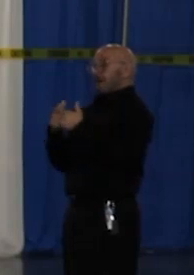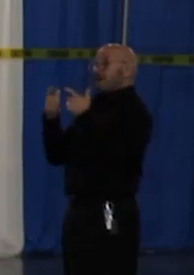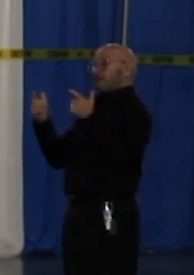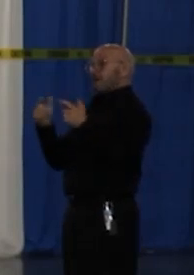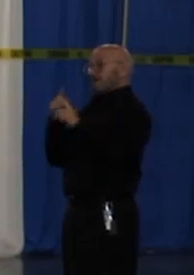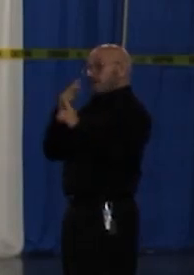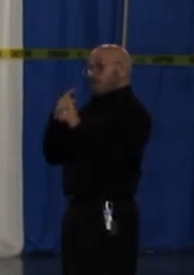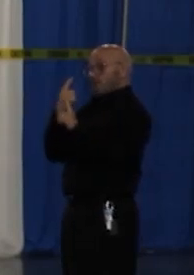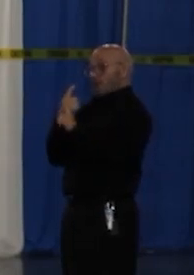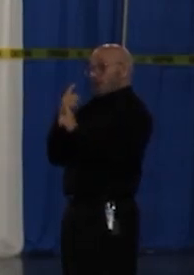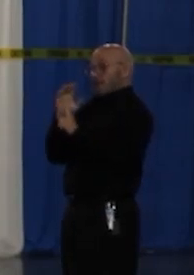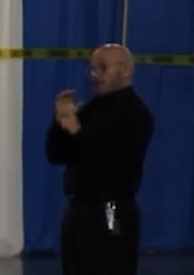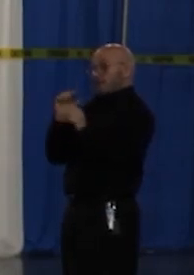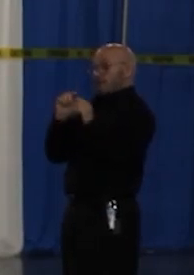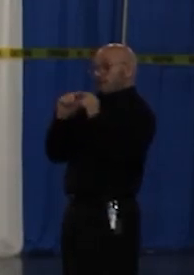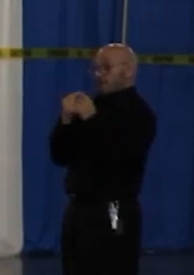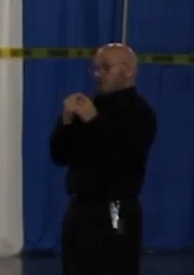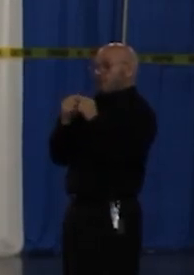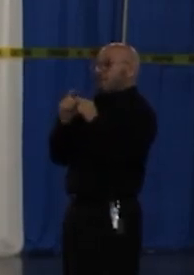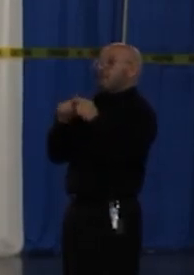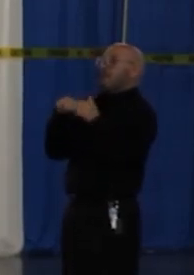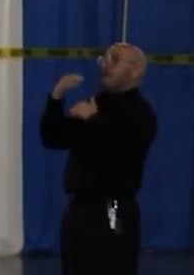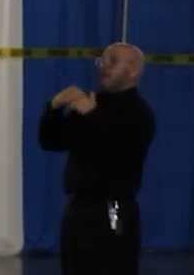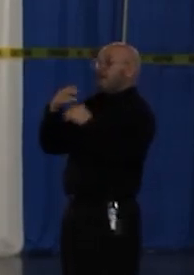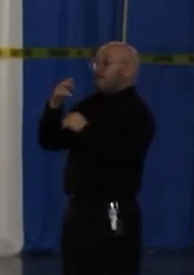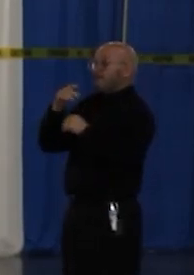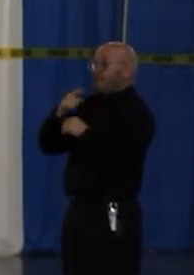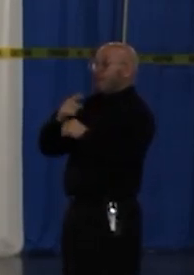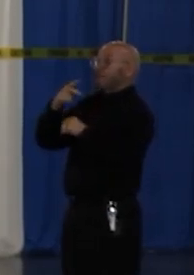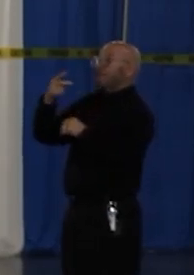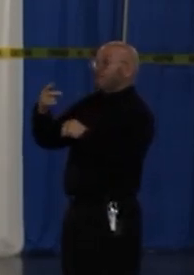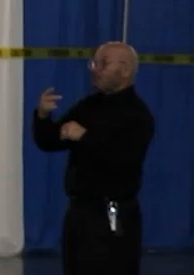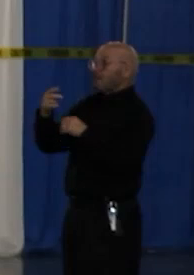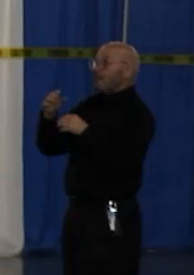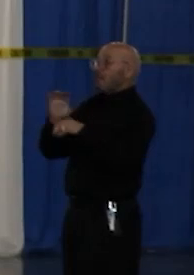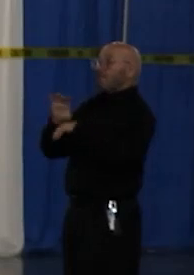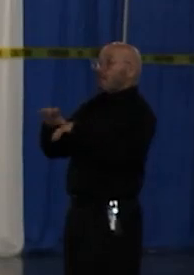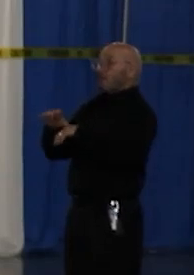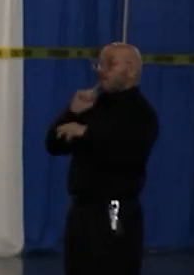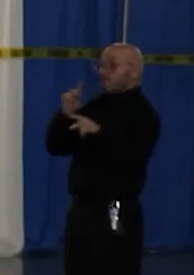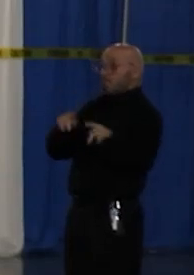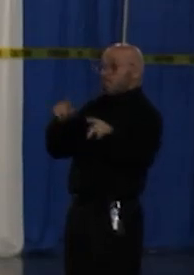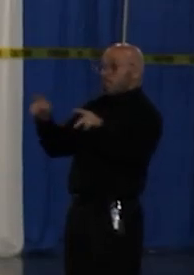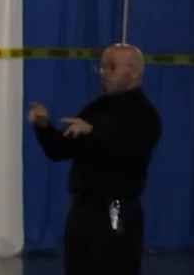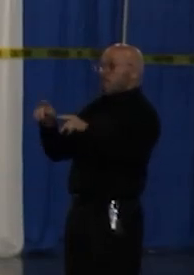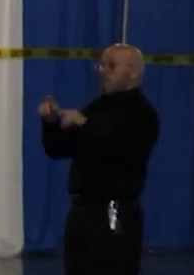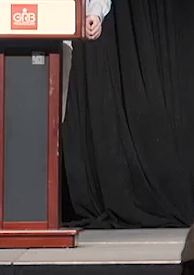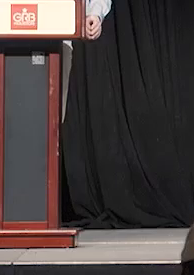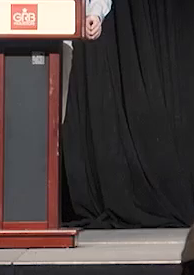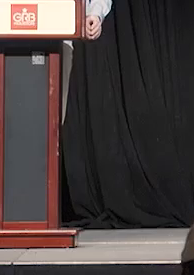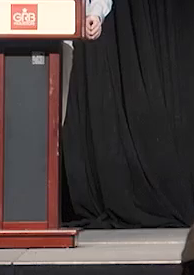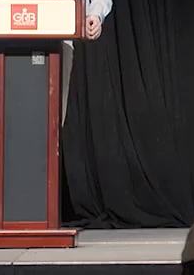one category to the next, because the force of the wind and the damage that's going to happen is proportional to the square of the wind